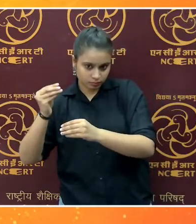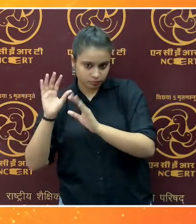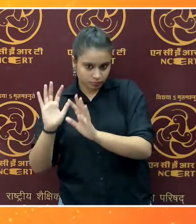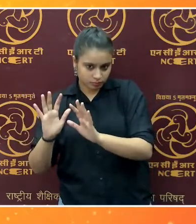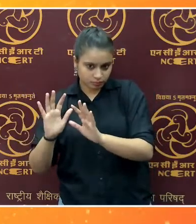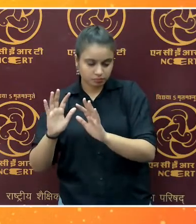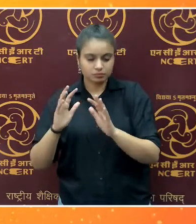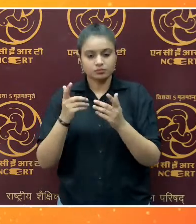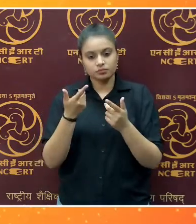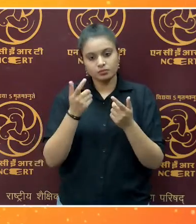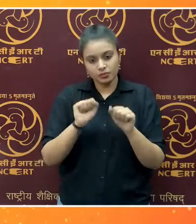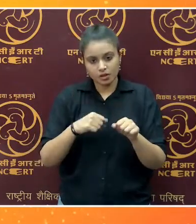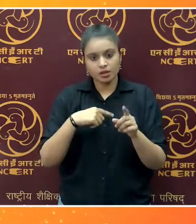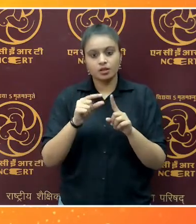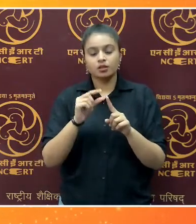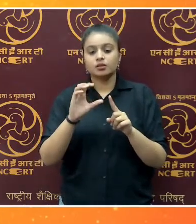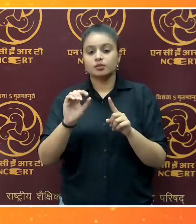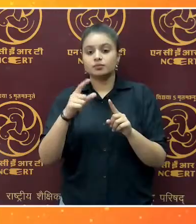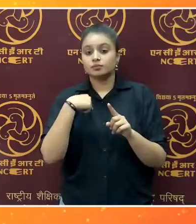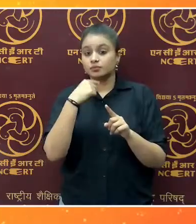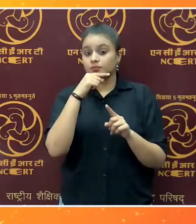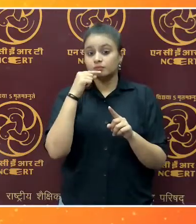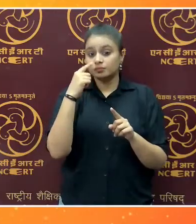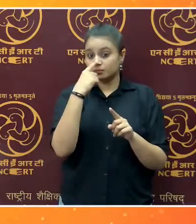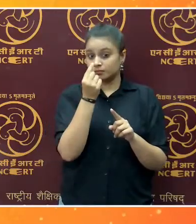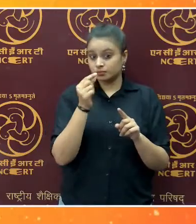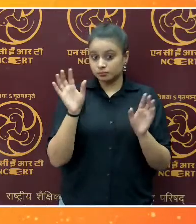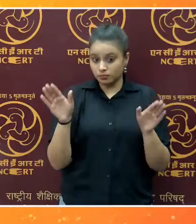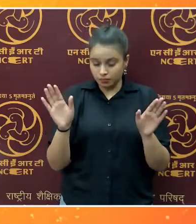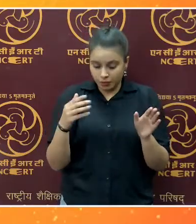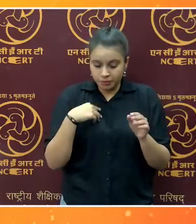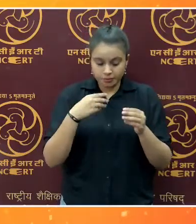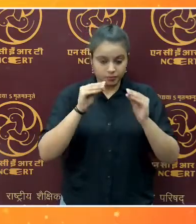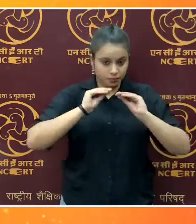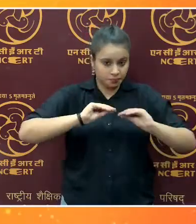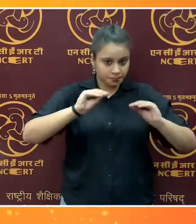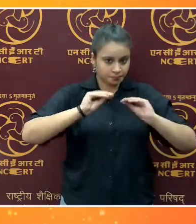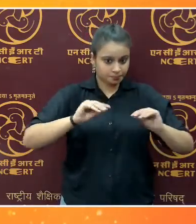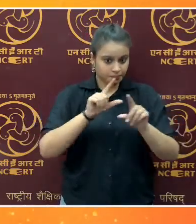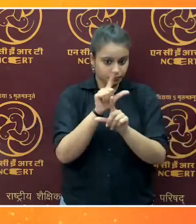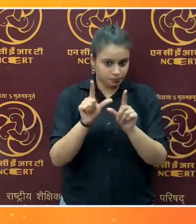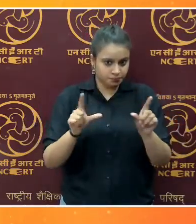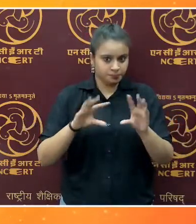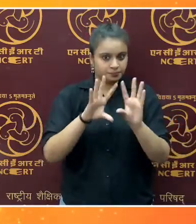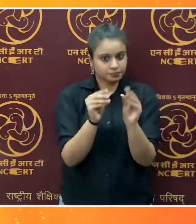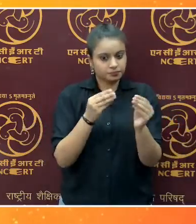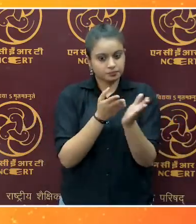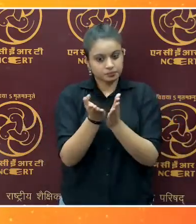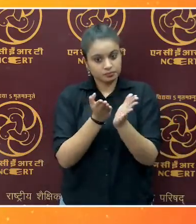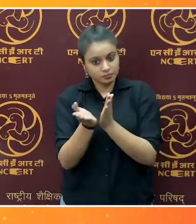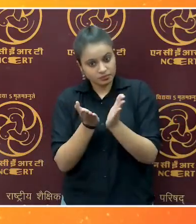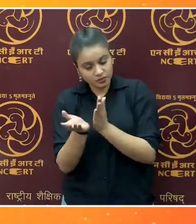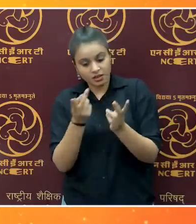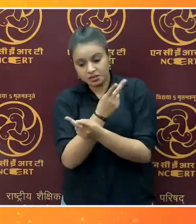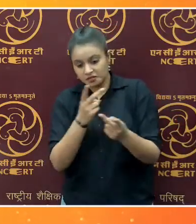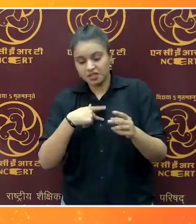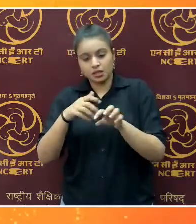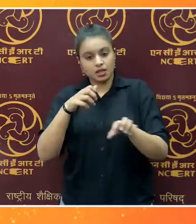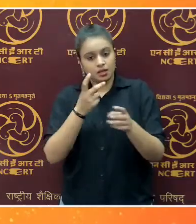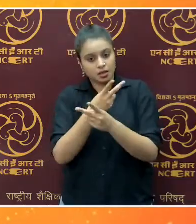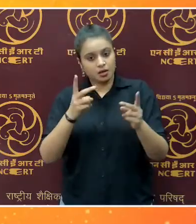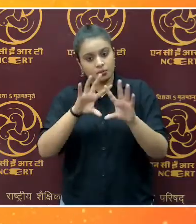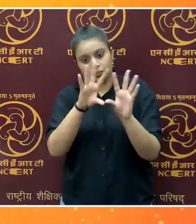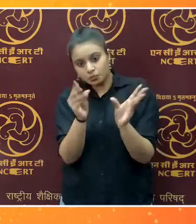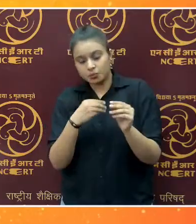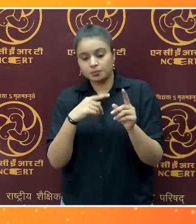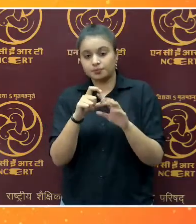Wow. So Polynesia the parrot gradually teaches Dr. Dolittle the languages of various animals, and Dr. Dolittle,